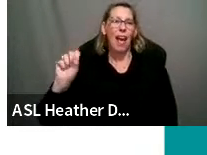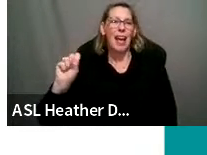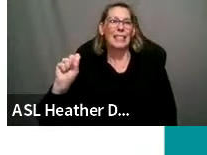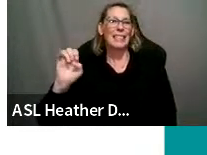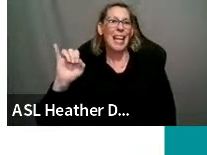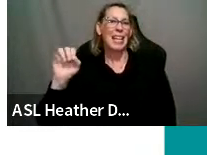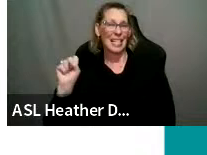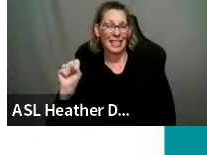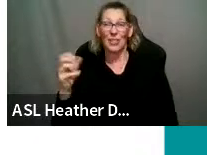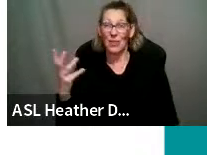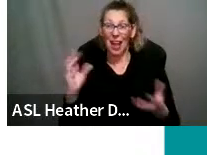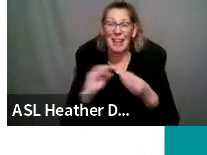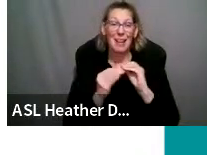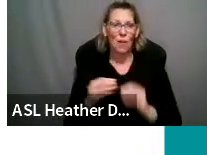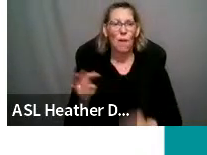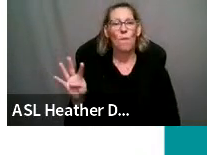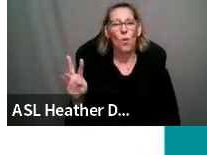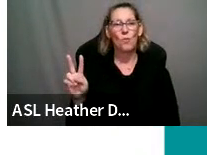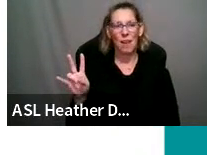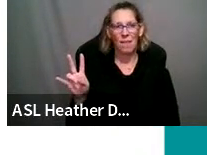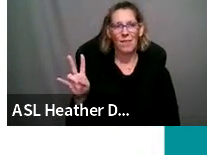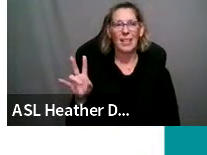866-IBR-SEIS. That's